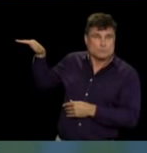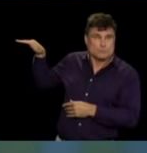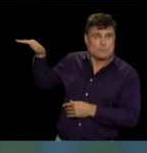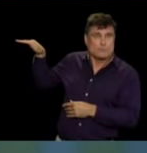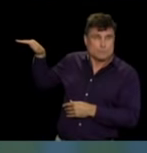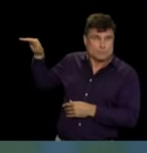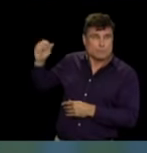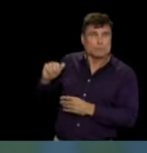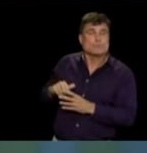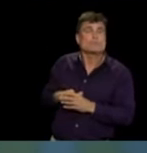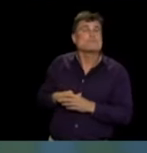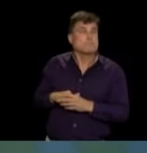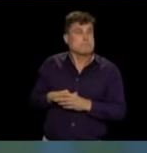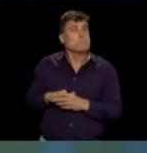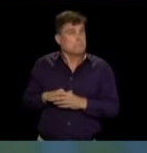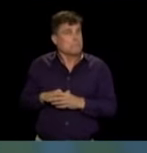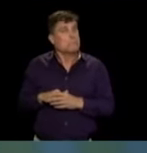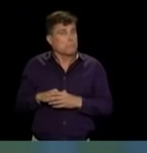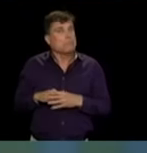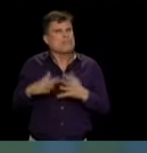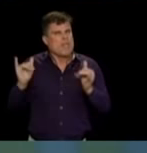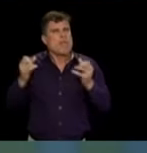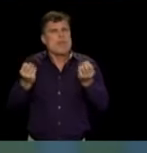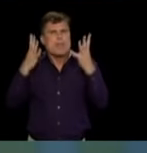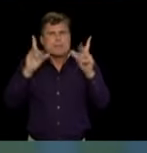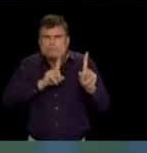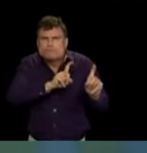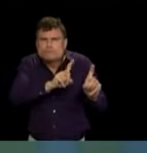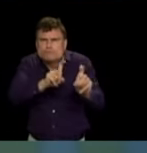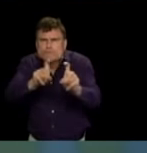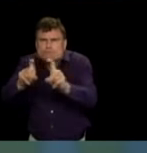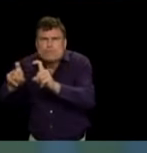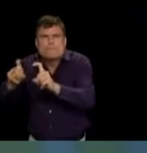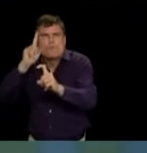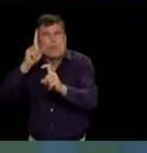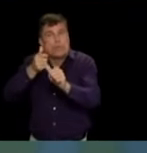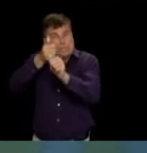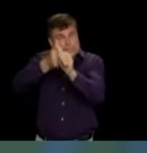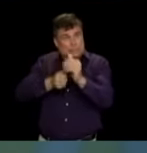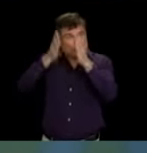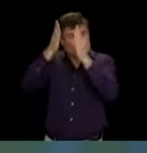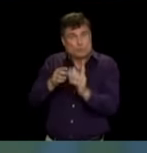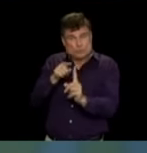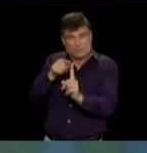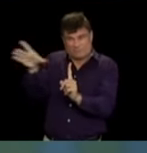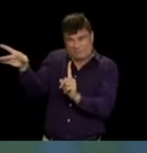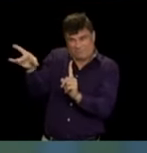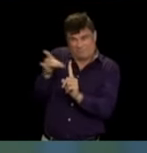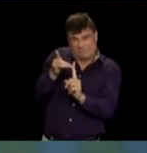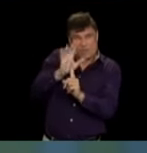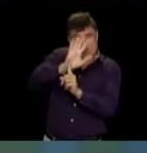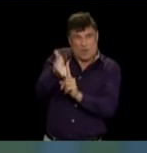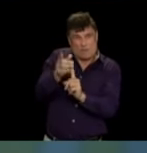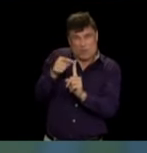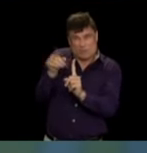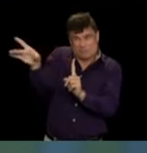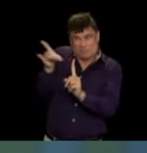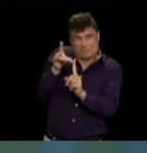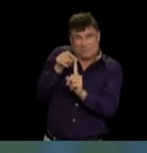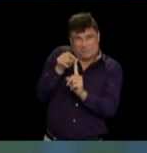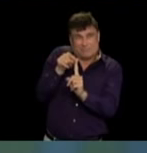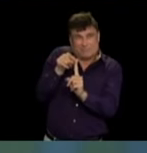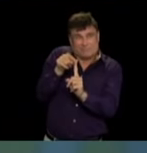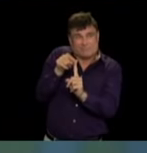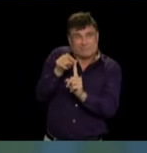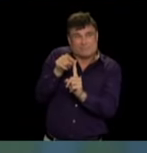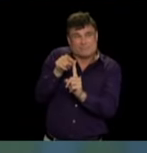99.3 of those contacts were reached, and the average time was less than 24 hours between understanding the